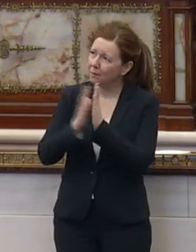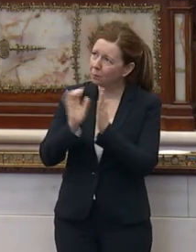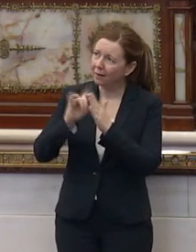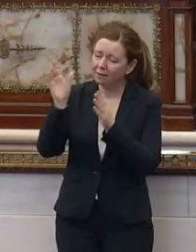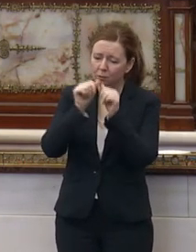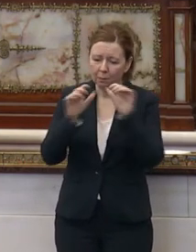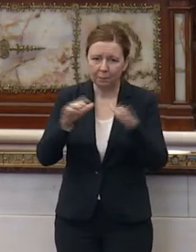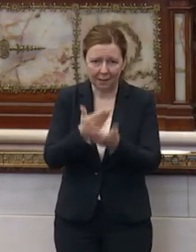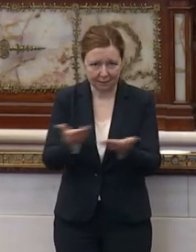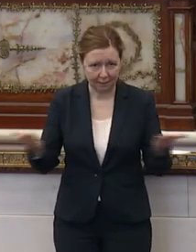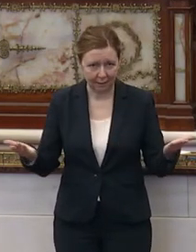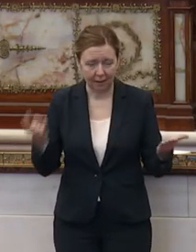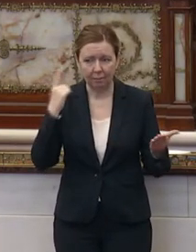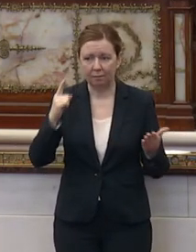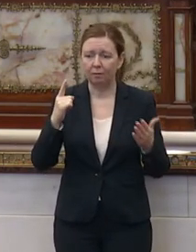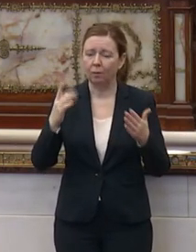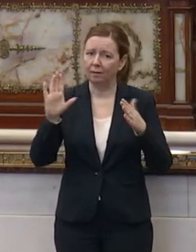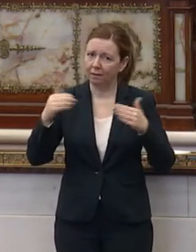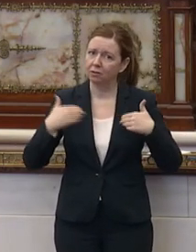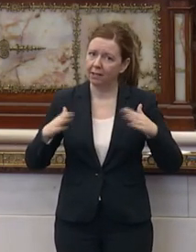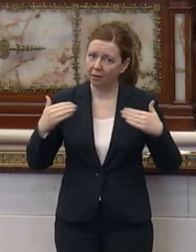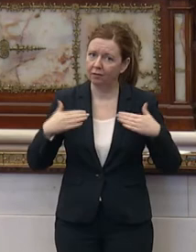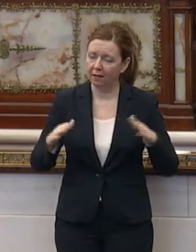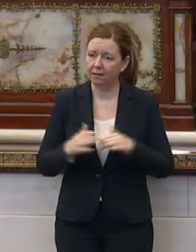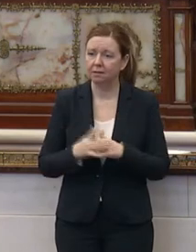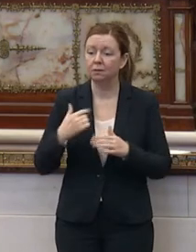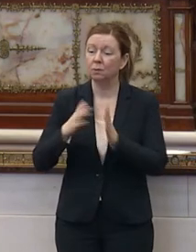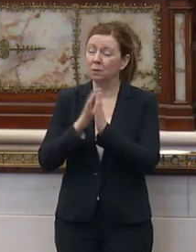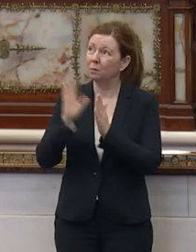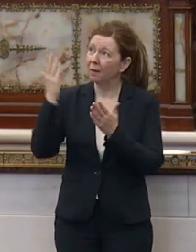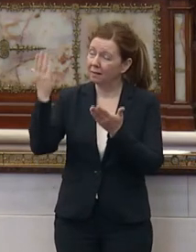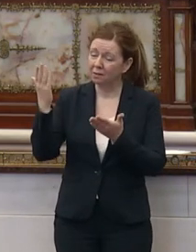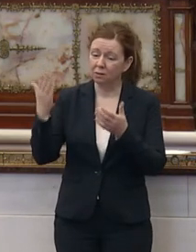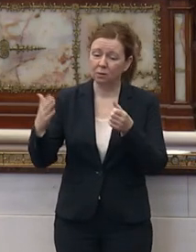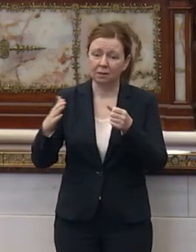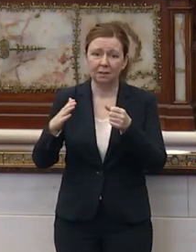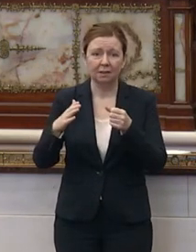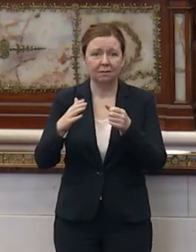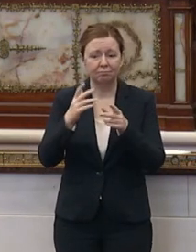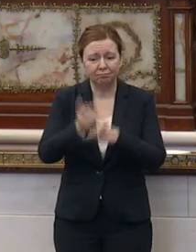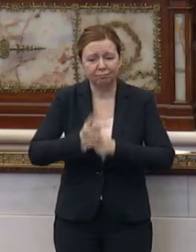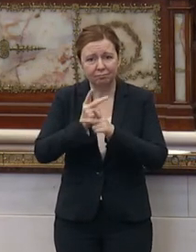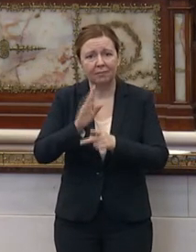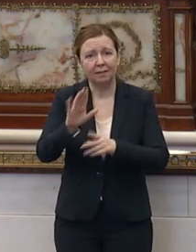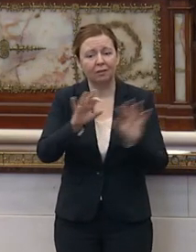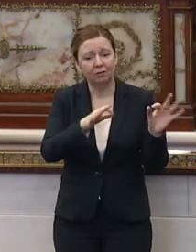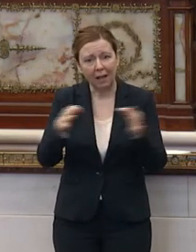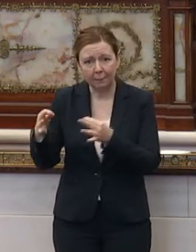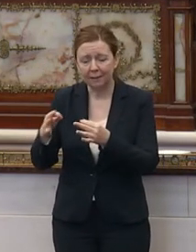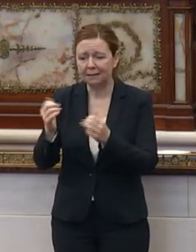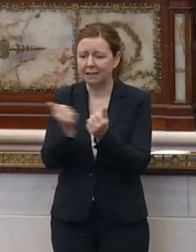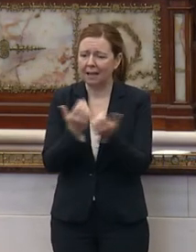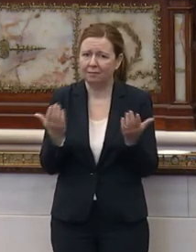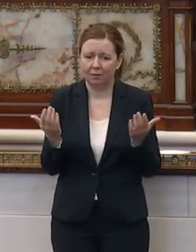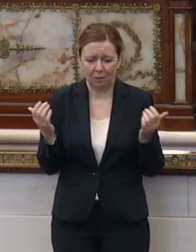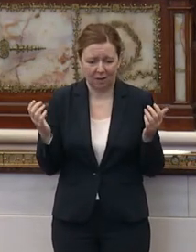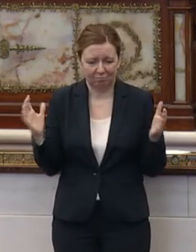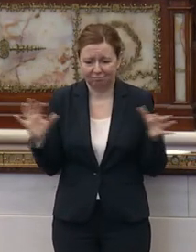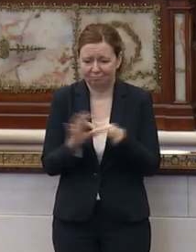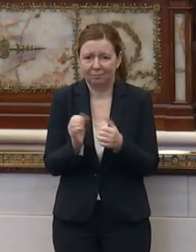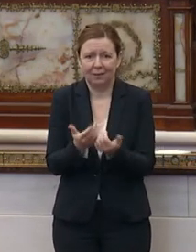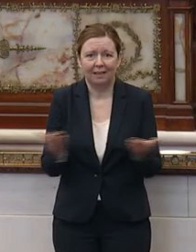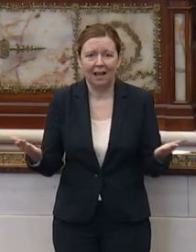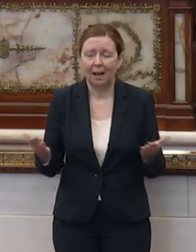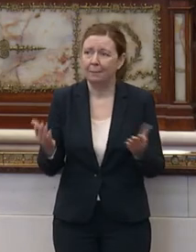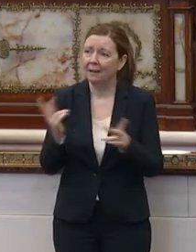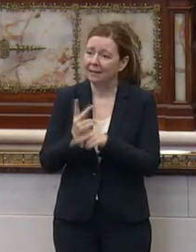bless them for this sacrifice. We pray that you will cover their families and all attached to them. Keep them under